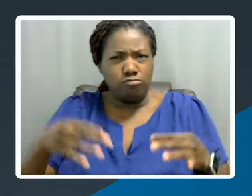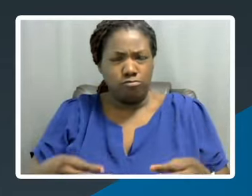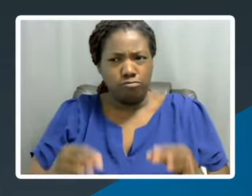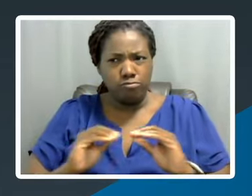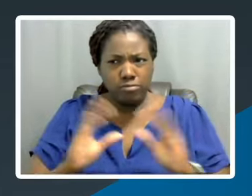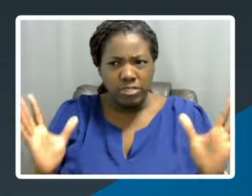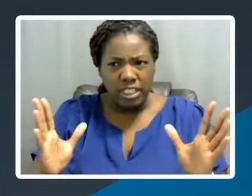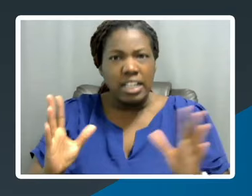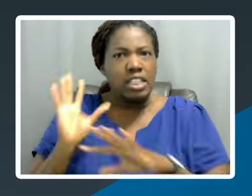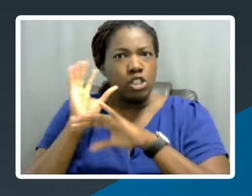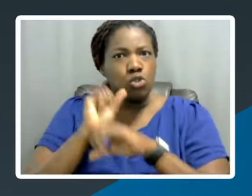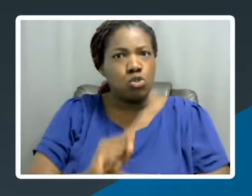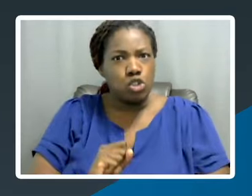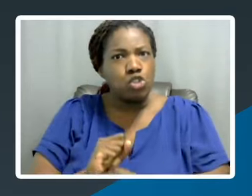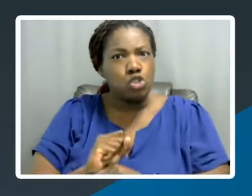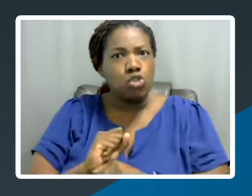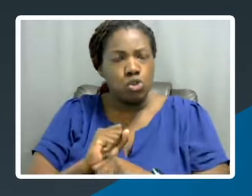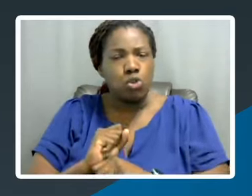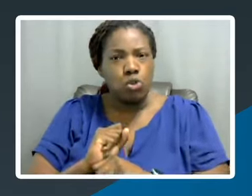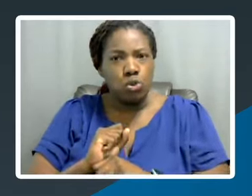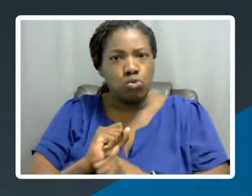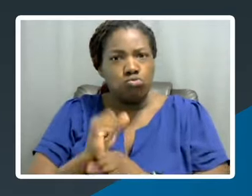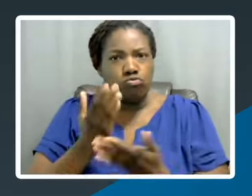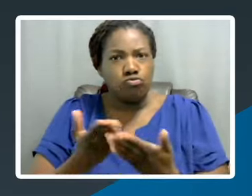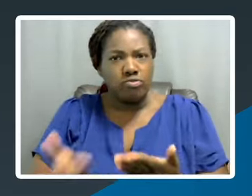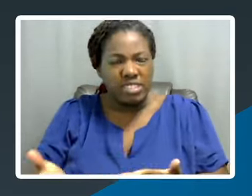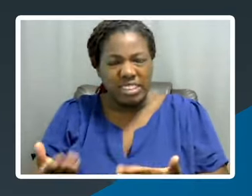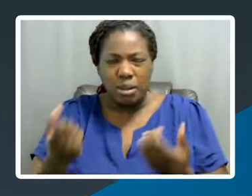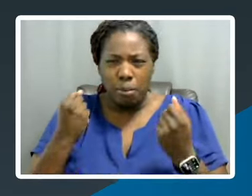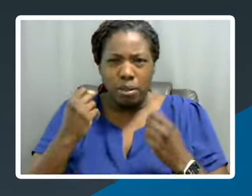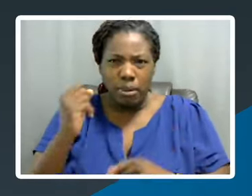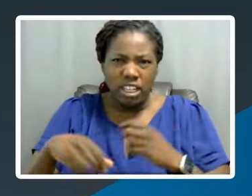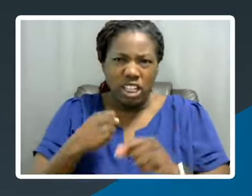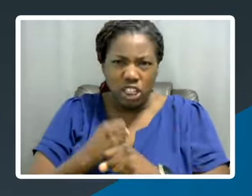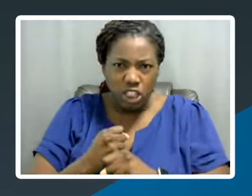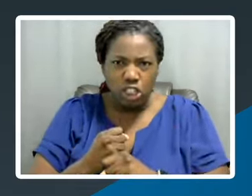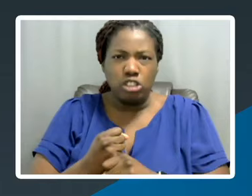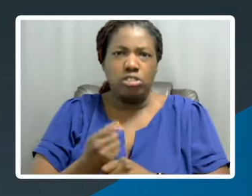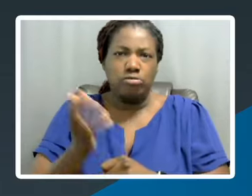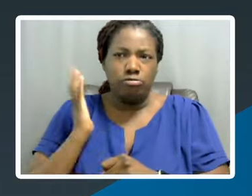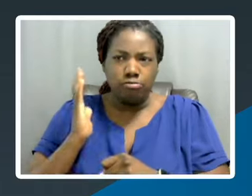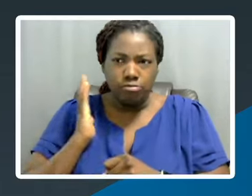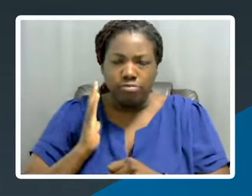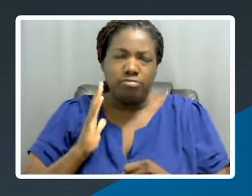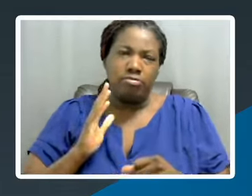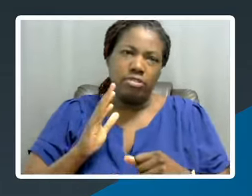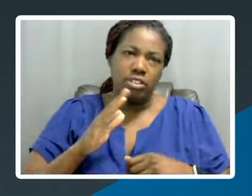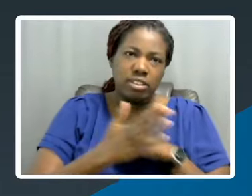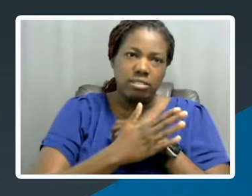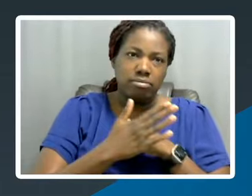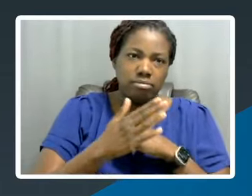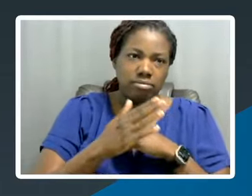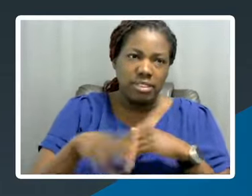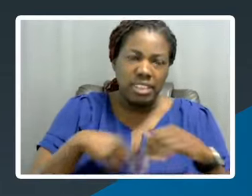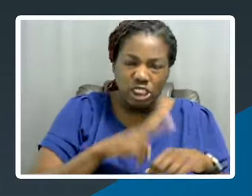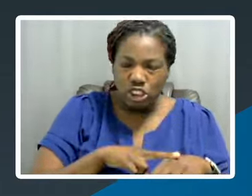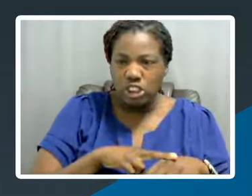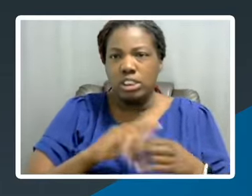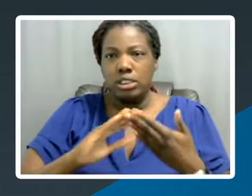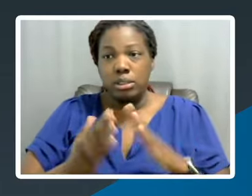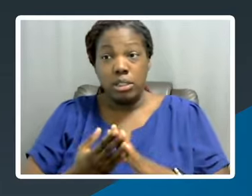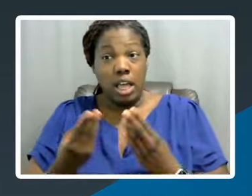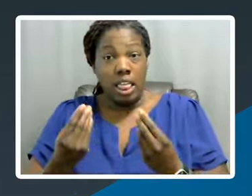custom that dates back for centuries for many Native nations and communities. Today, land acknowledgements